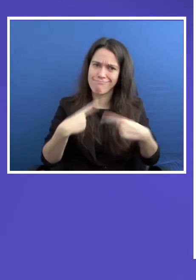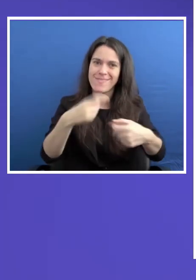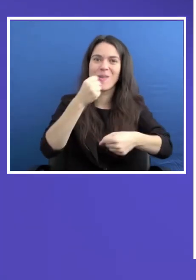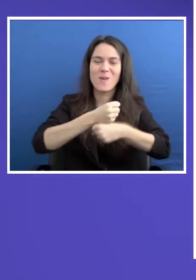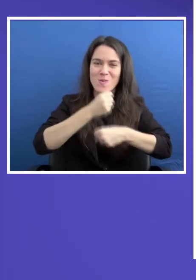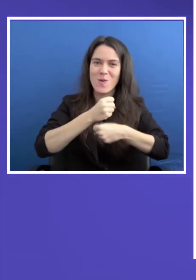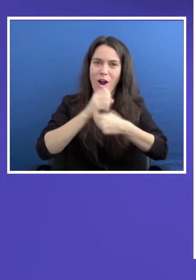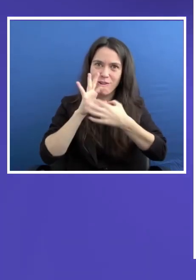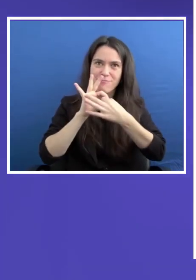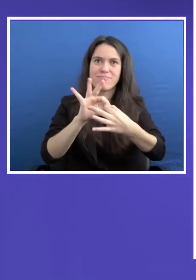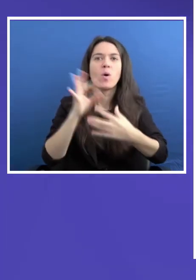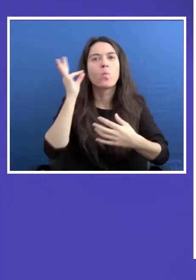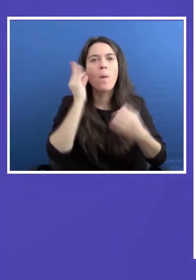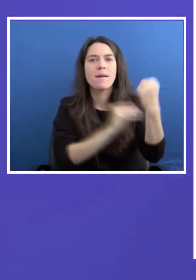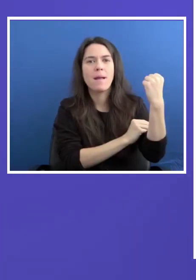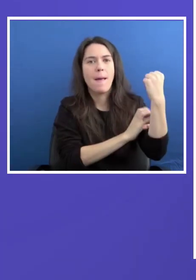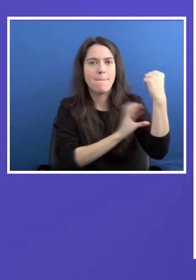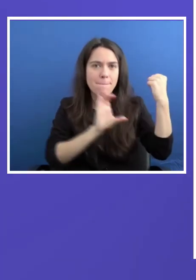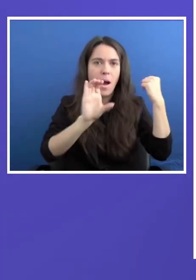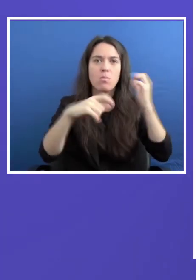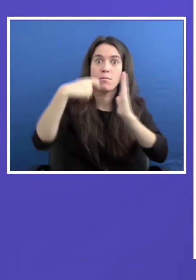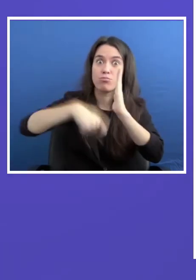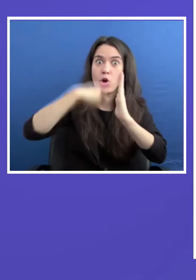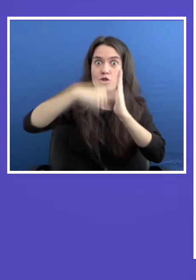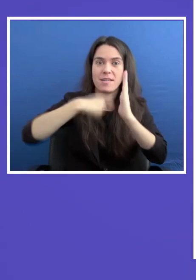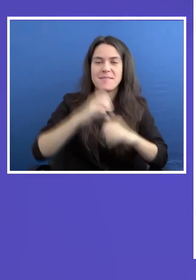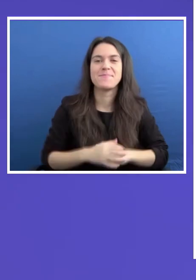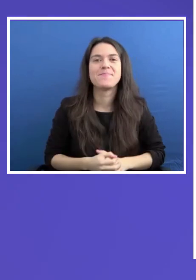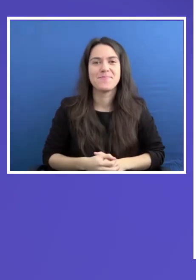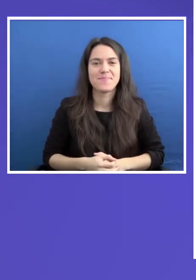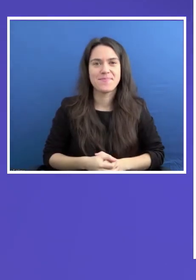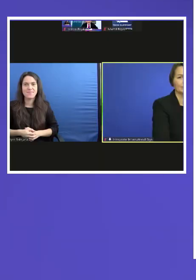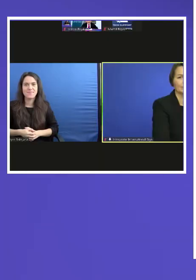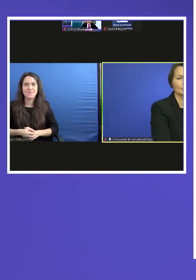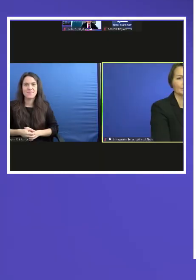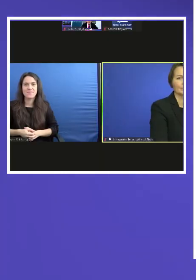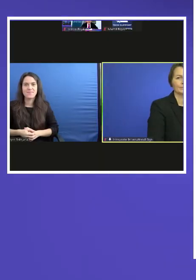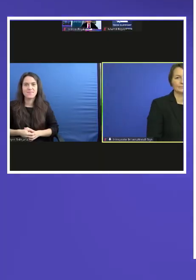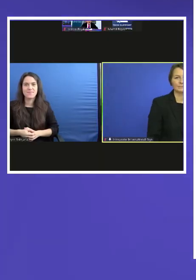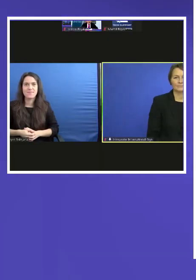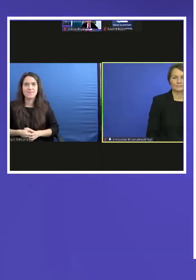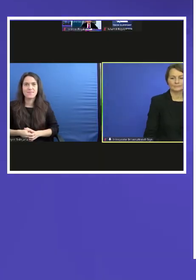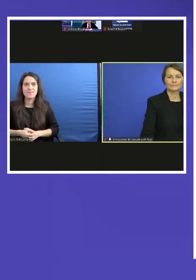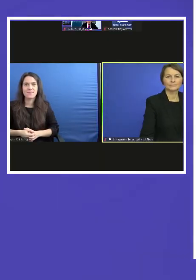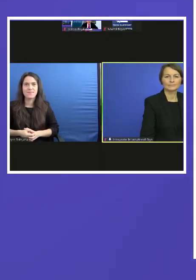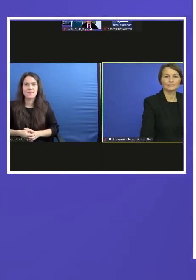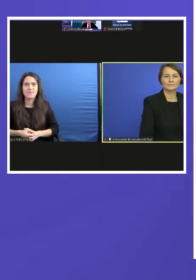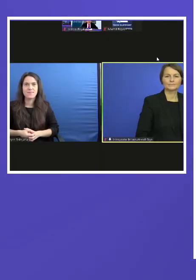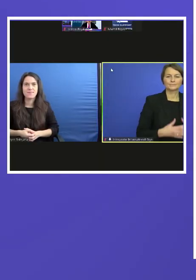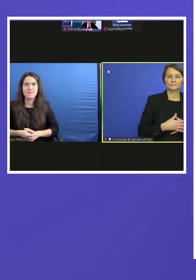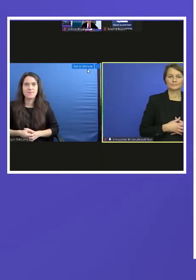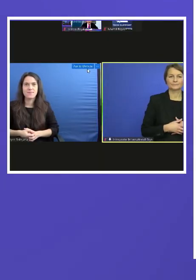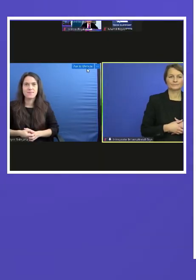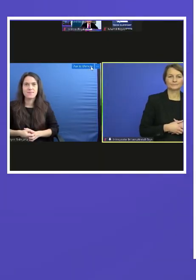women empowerment projects in the region. And I want to underline very personally that it is also a responsibility